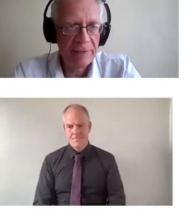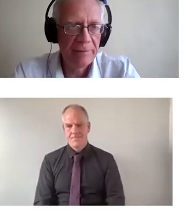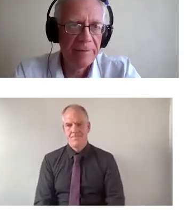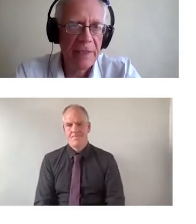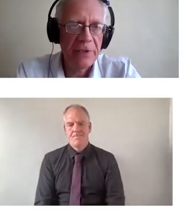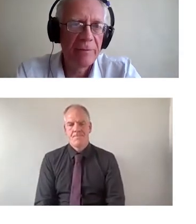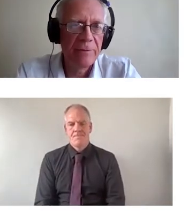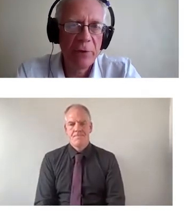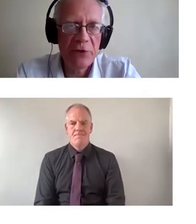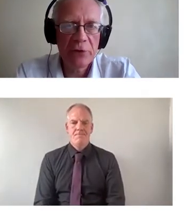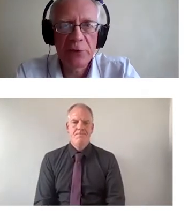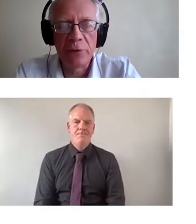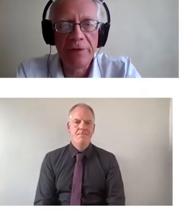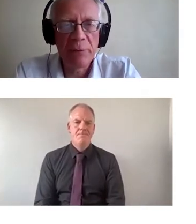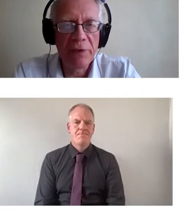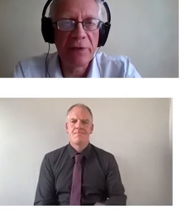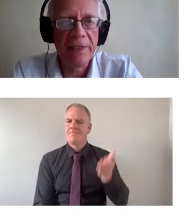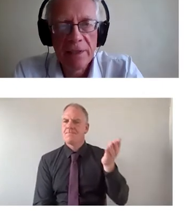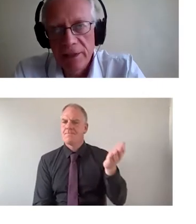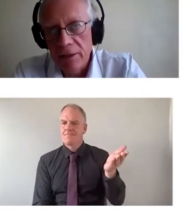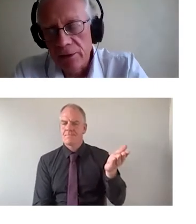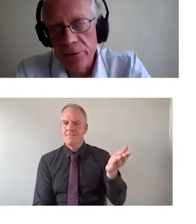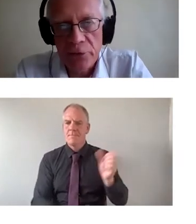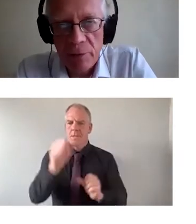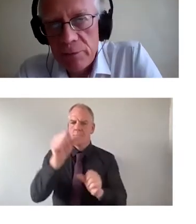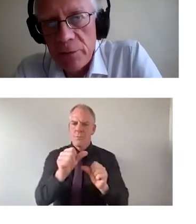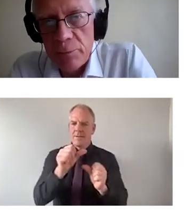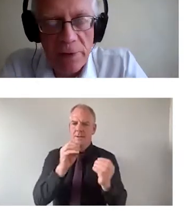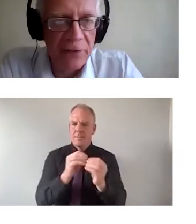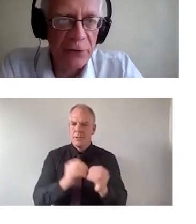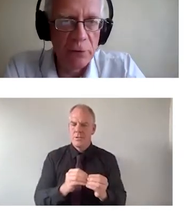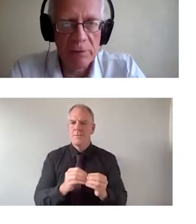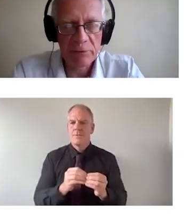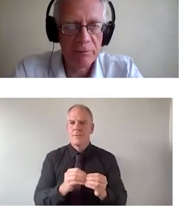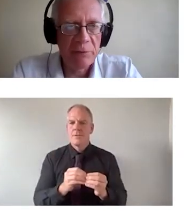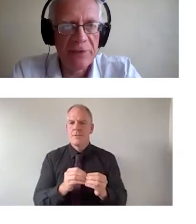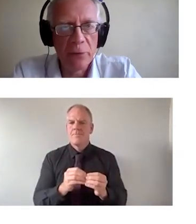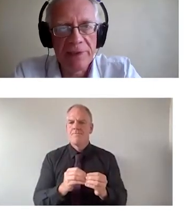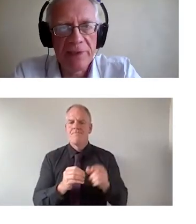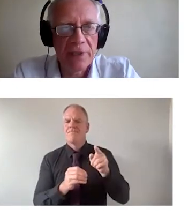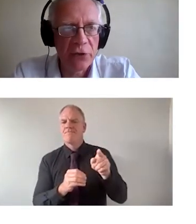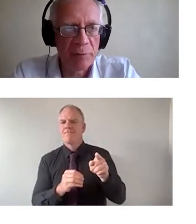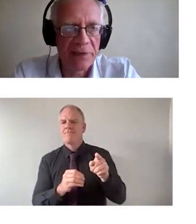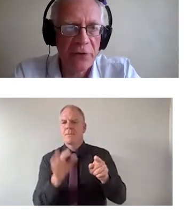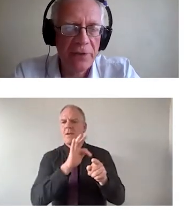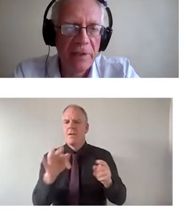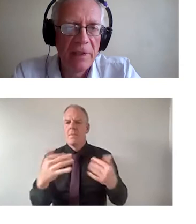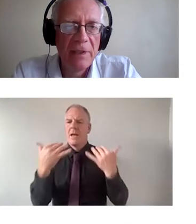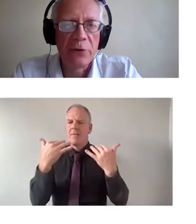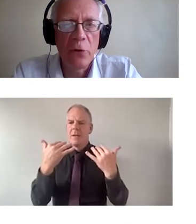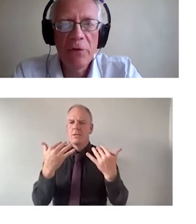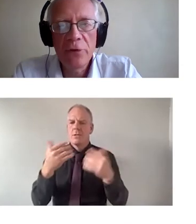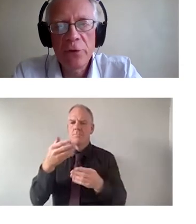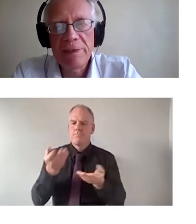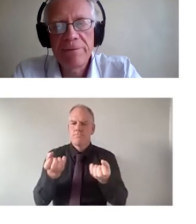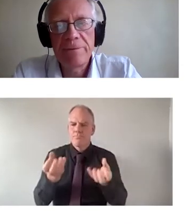Next, so we're just going to very briefly to summarize, you know, what we saw in this very short presentation.